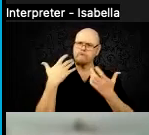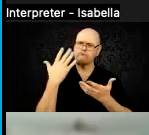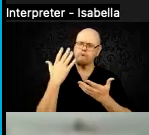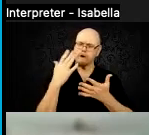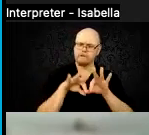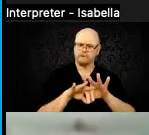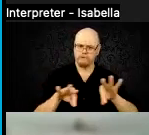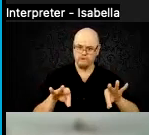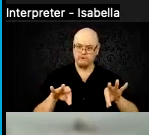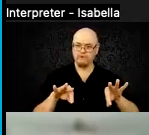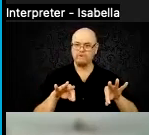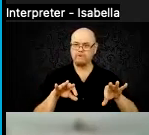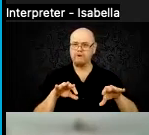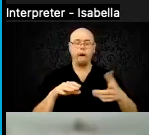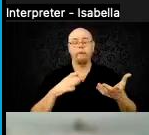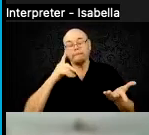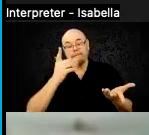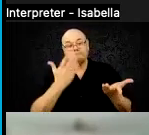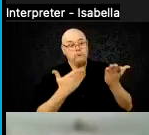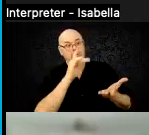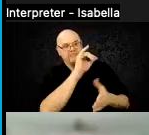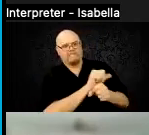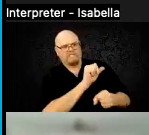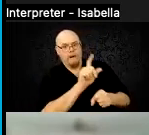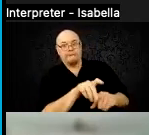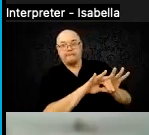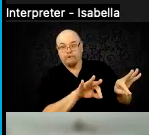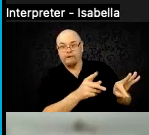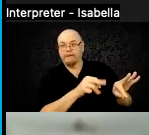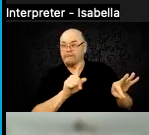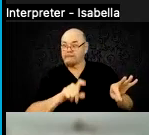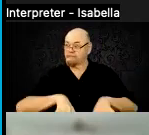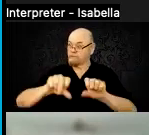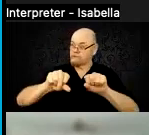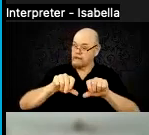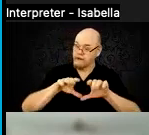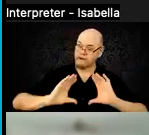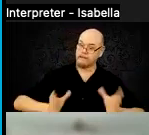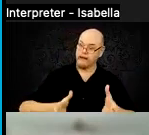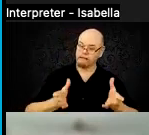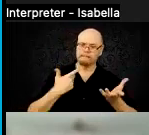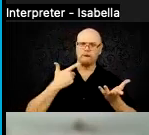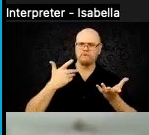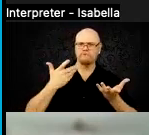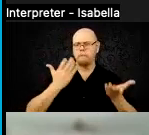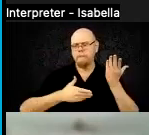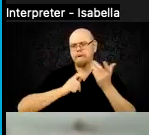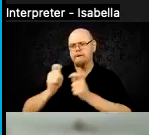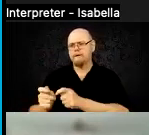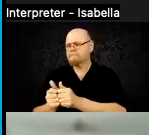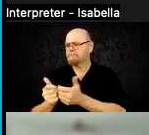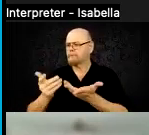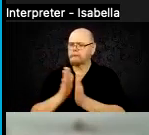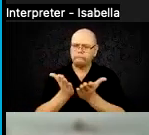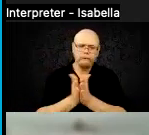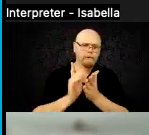can talk with DRS and they can potentially help with college tuition, with textbooks, with other college-related costs. DRS can